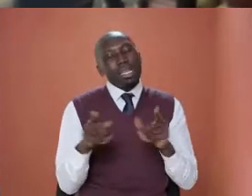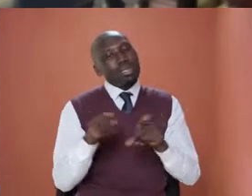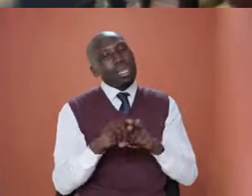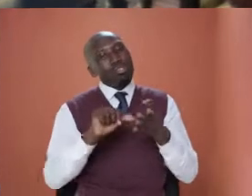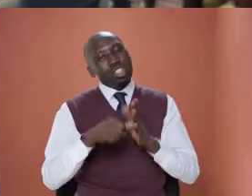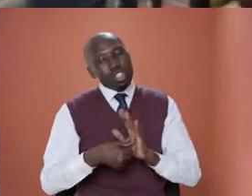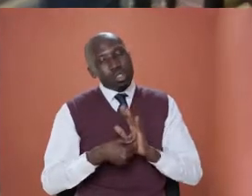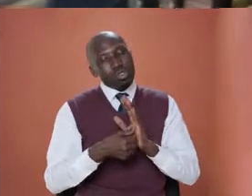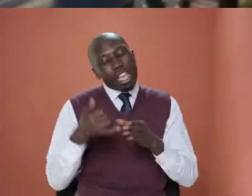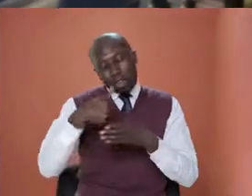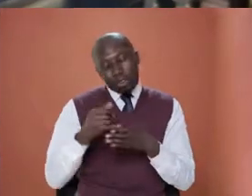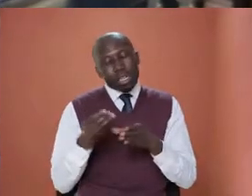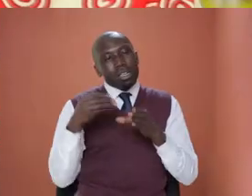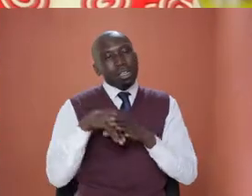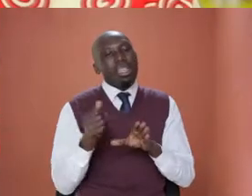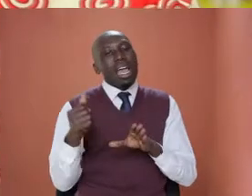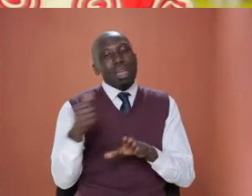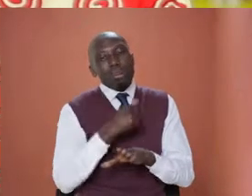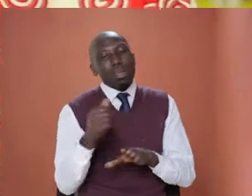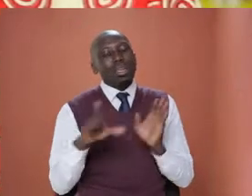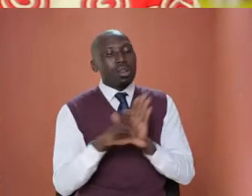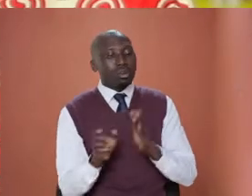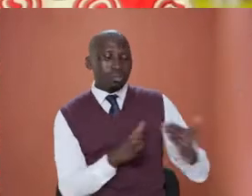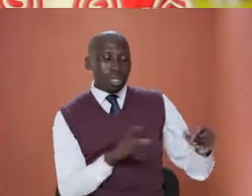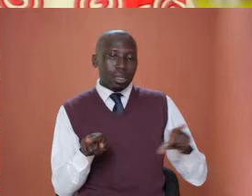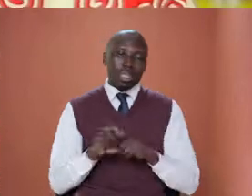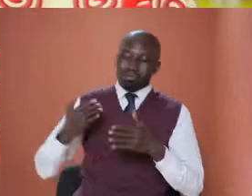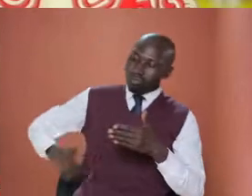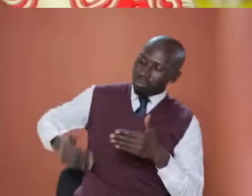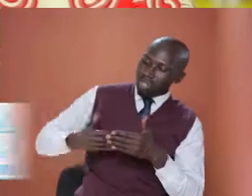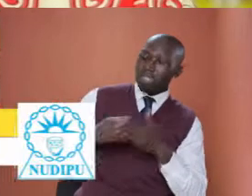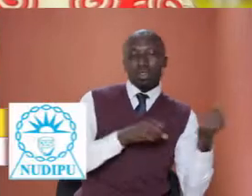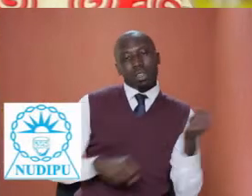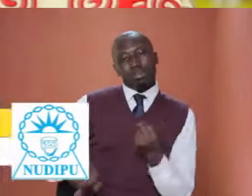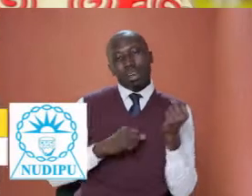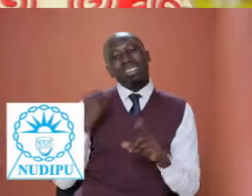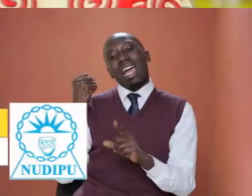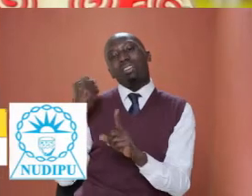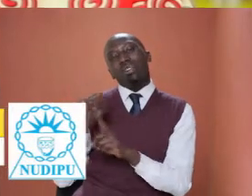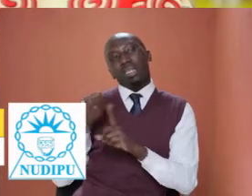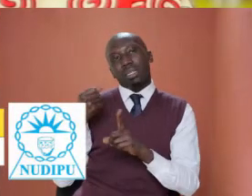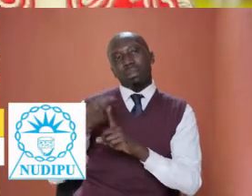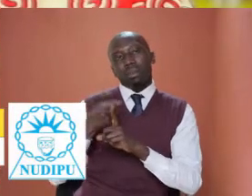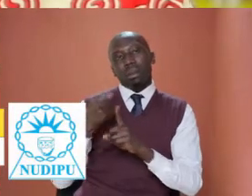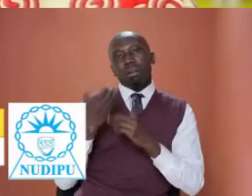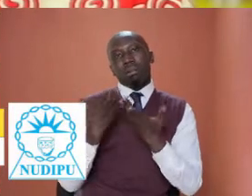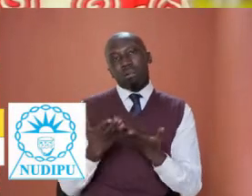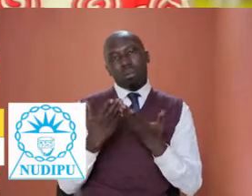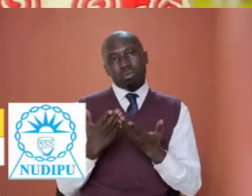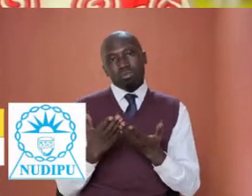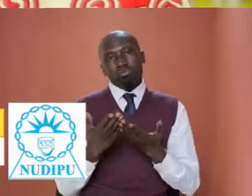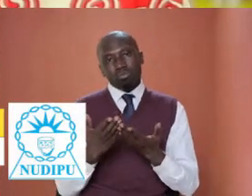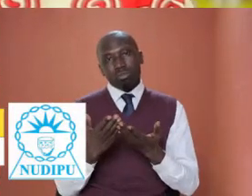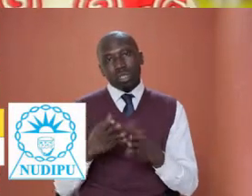issues are included in the employment law. Along the way, NODIP has really advocated for education of our